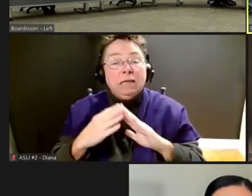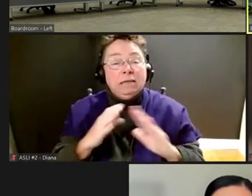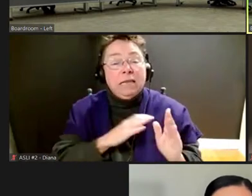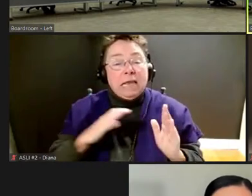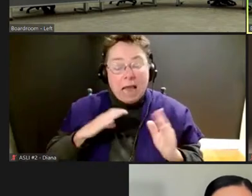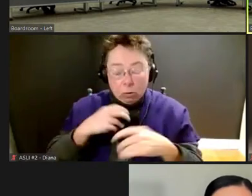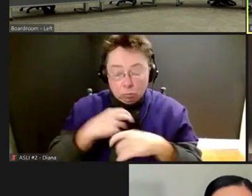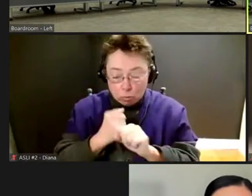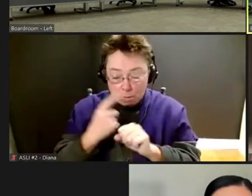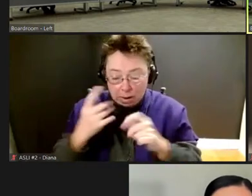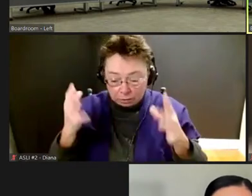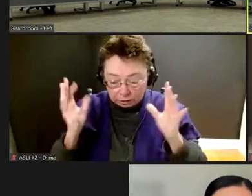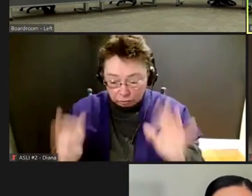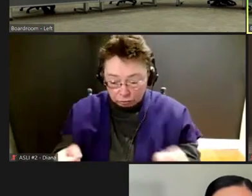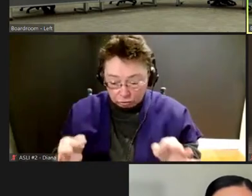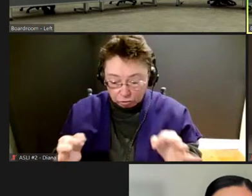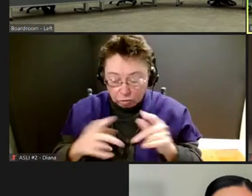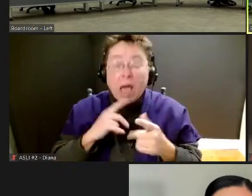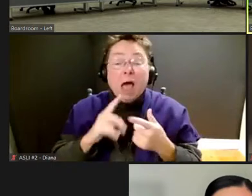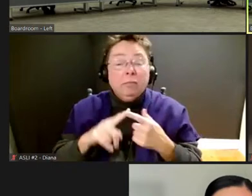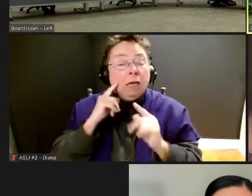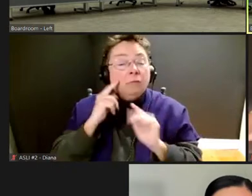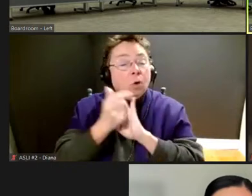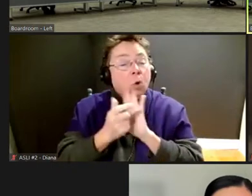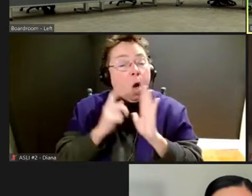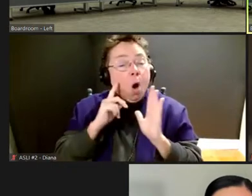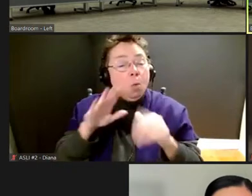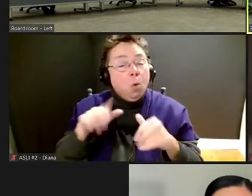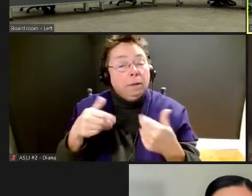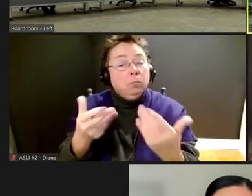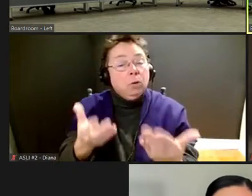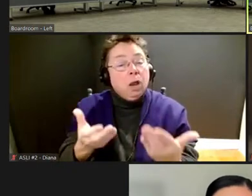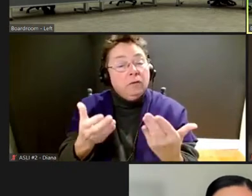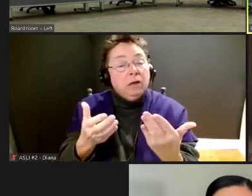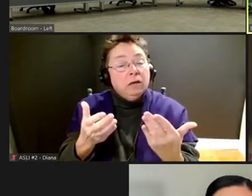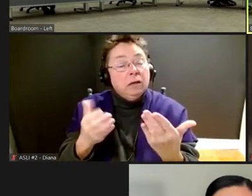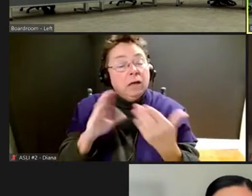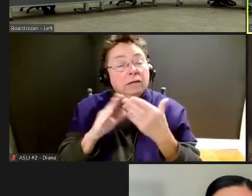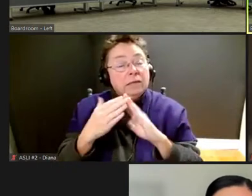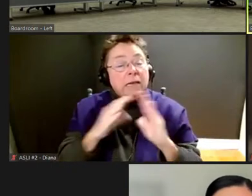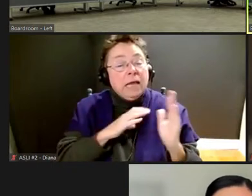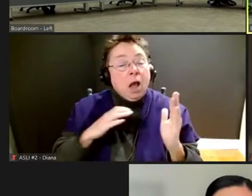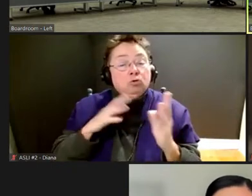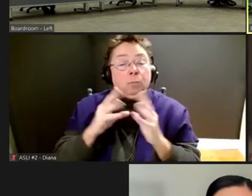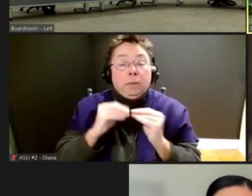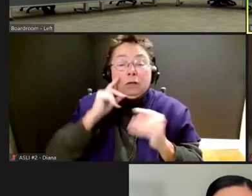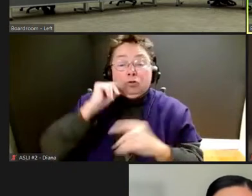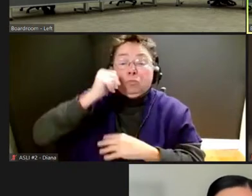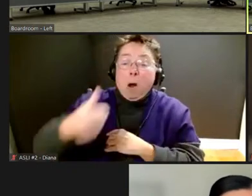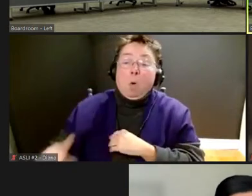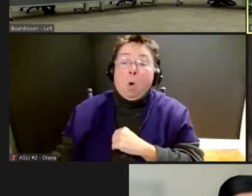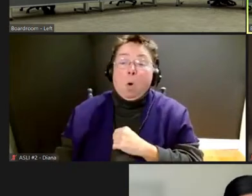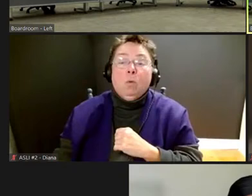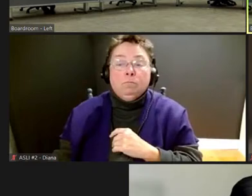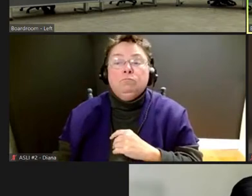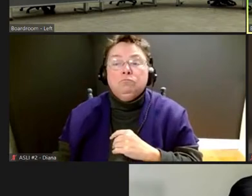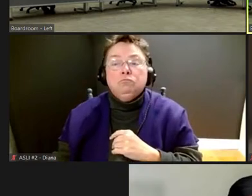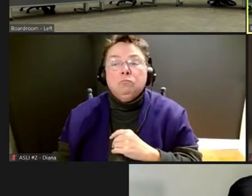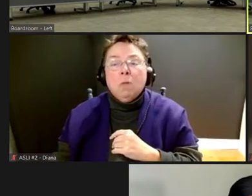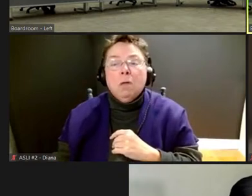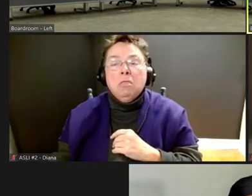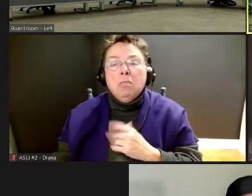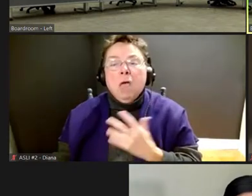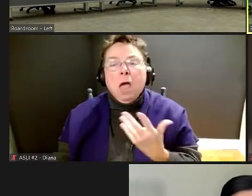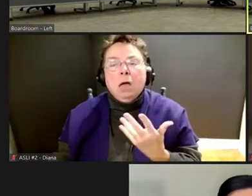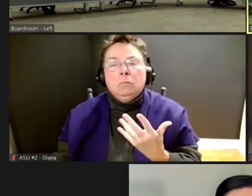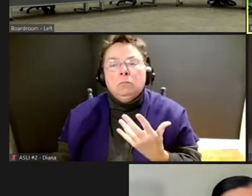decision in the ordinance, it's going to be presented at the city council meeting tomorrow. Then we would expect city council